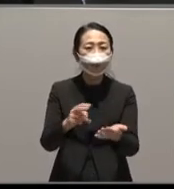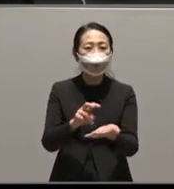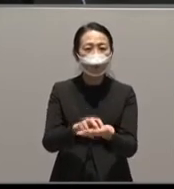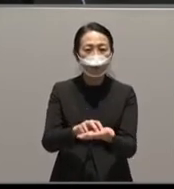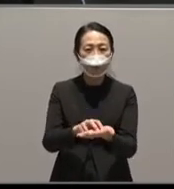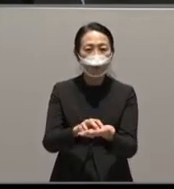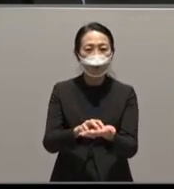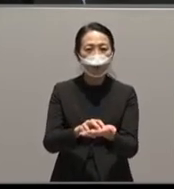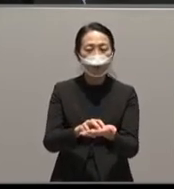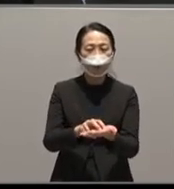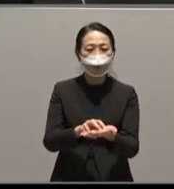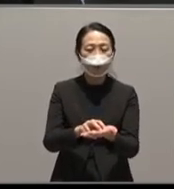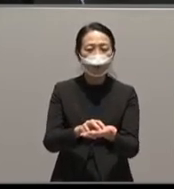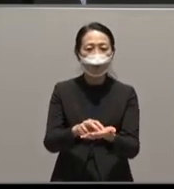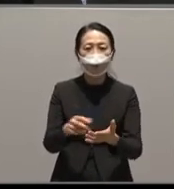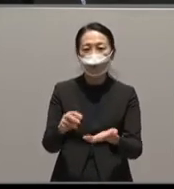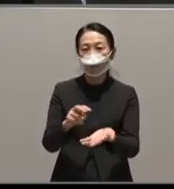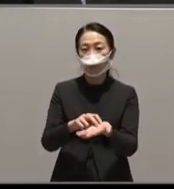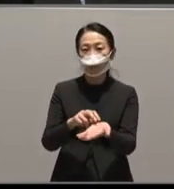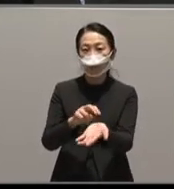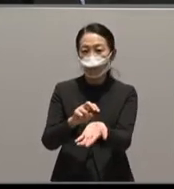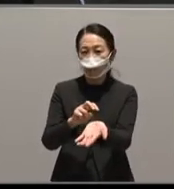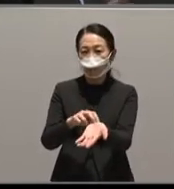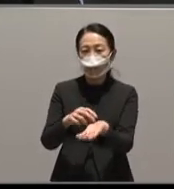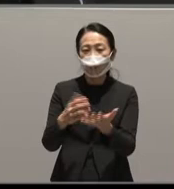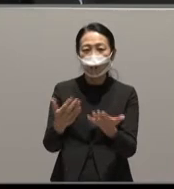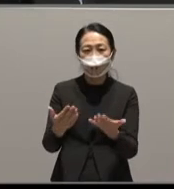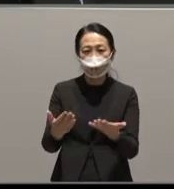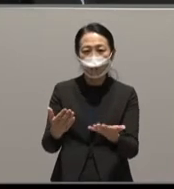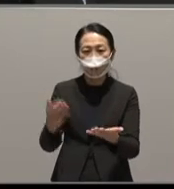type of preventive medicine.